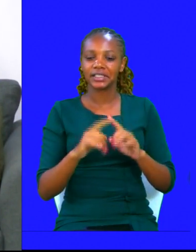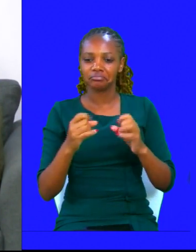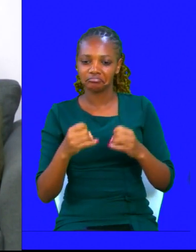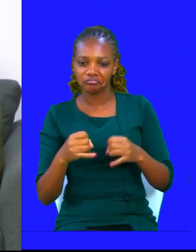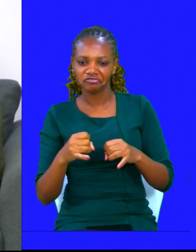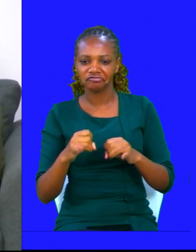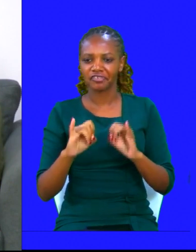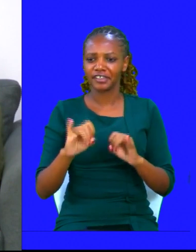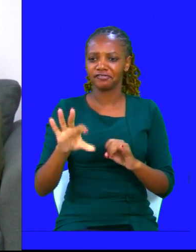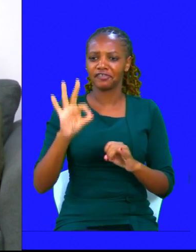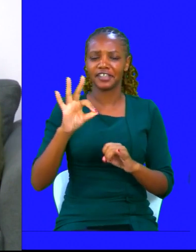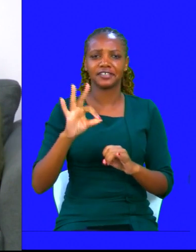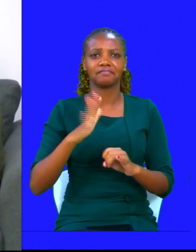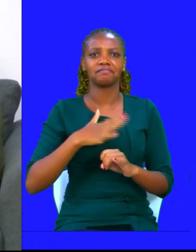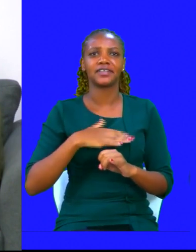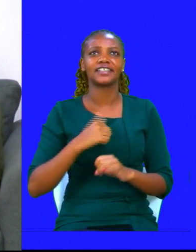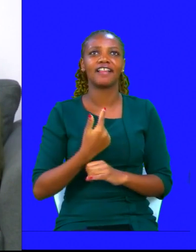herself in this chaotic world.